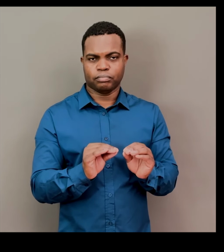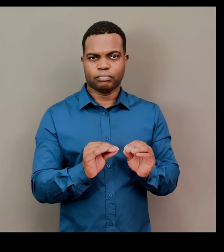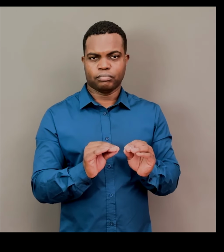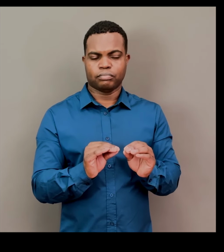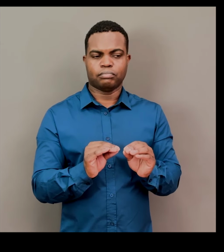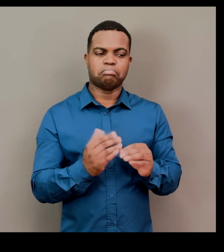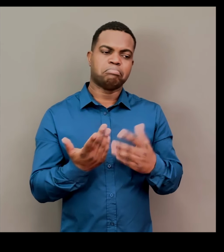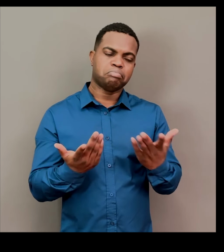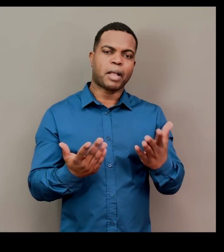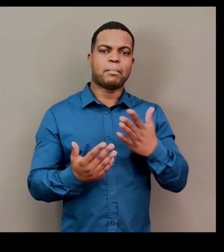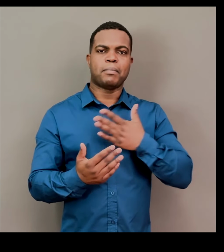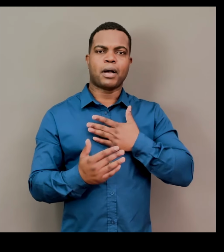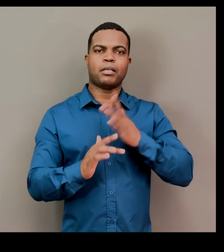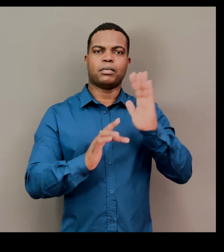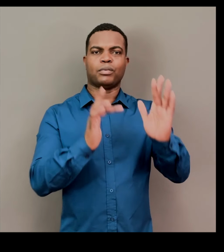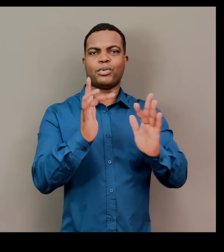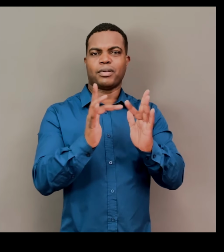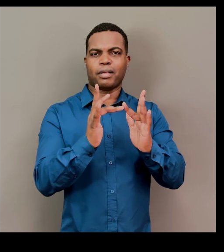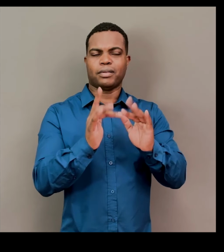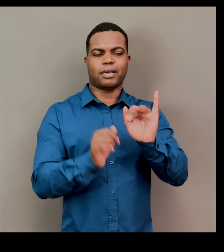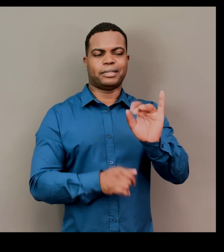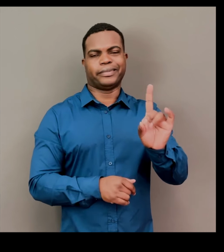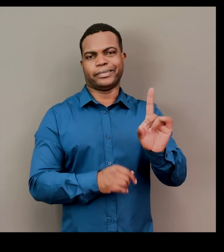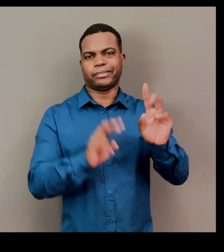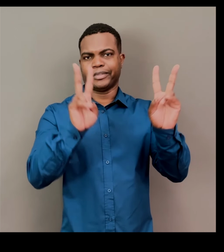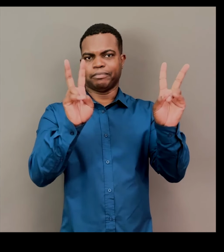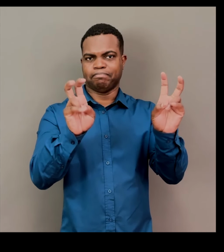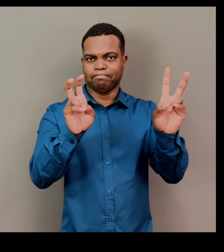as online identity.